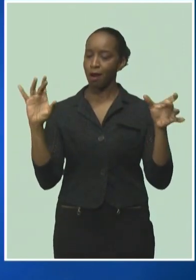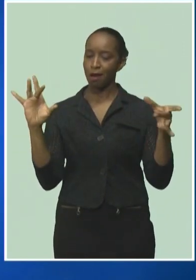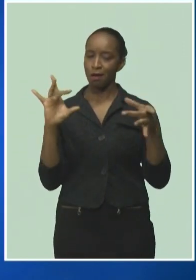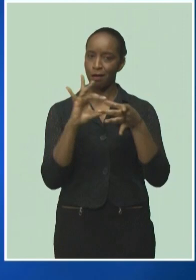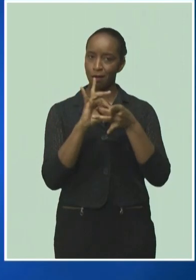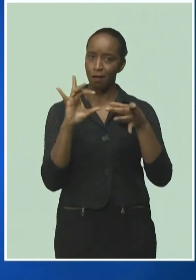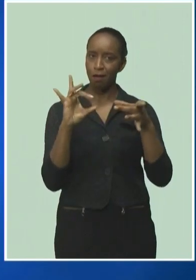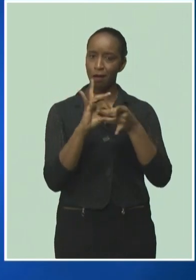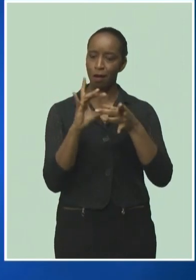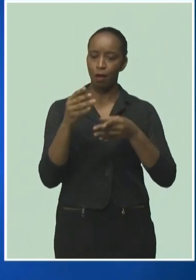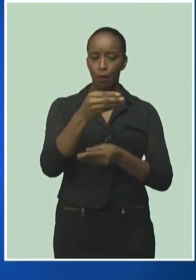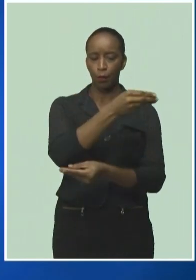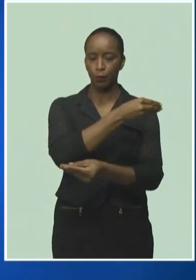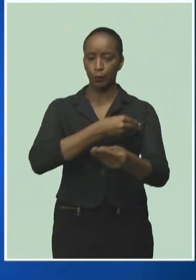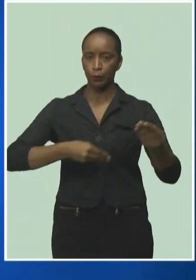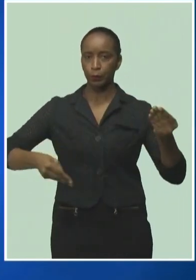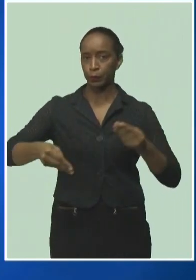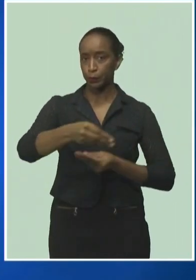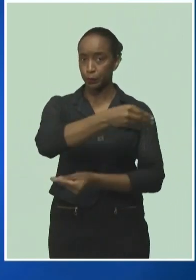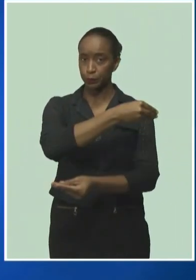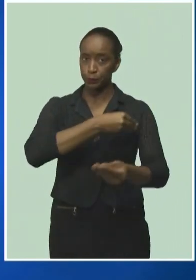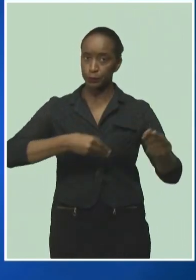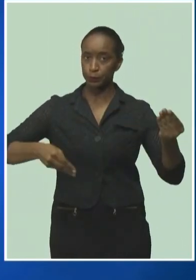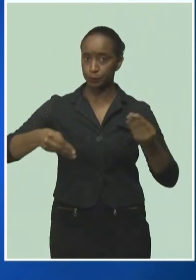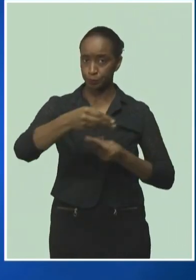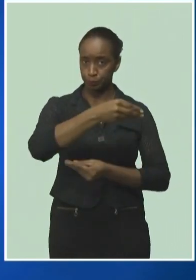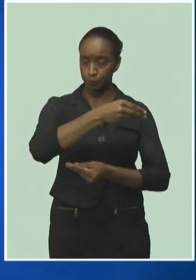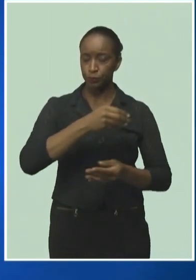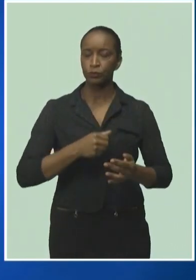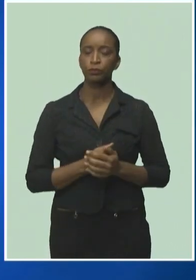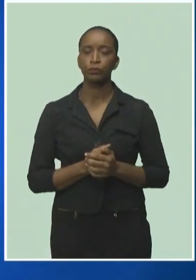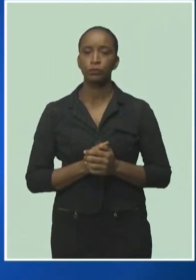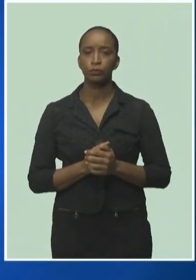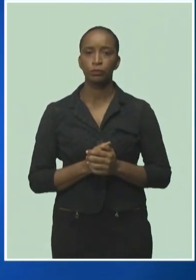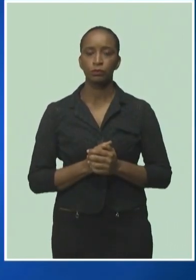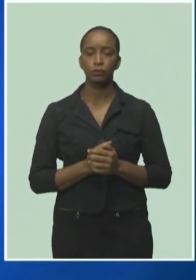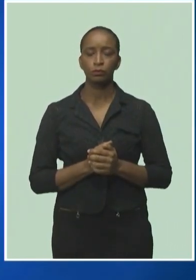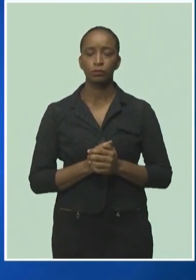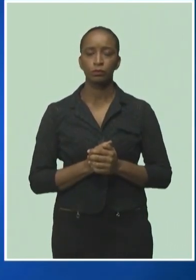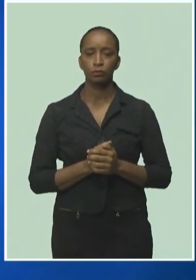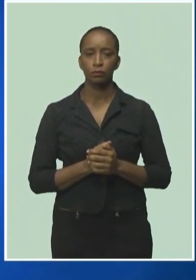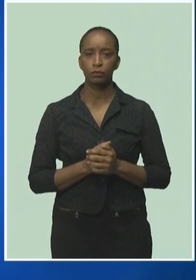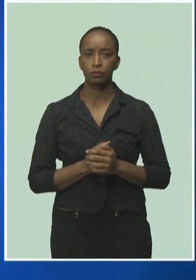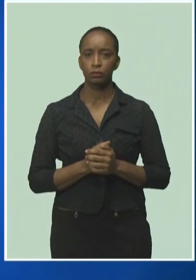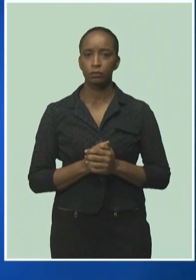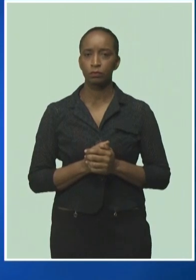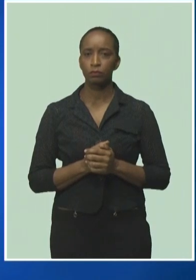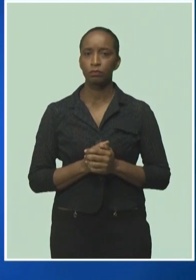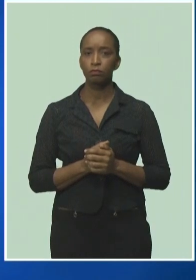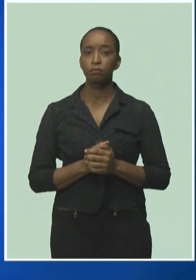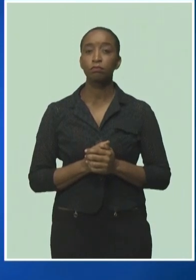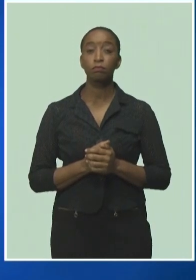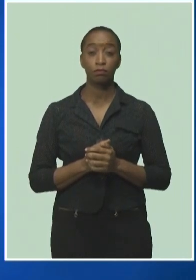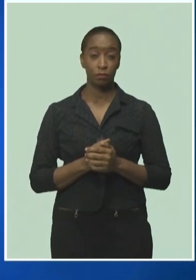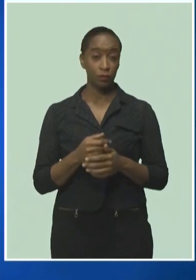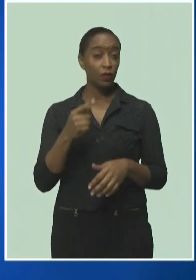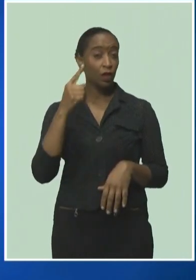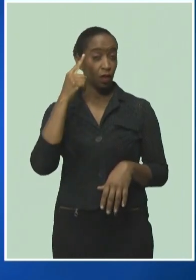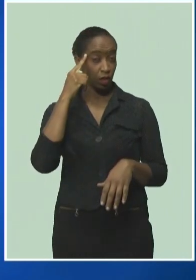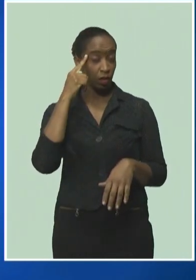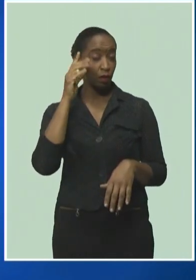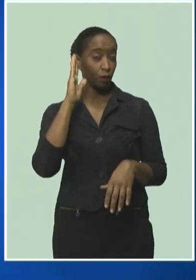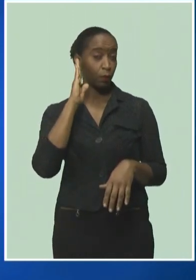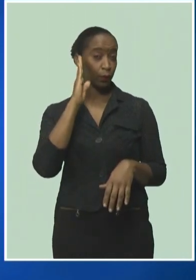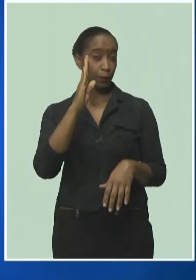flows in both directions. And I think that's going to down to the benefit of